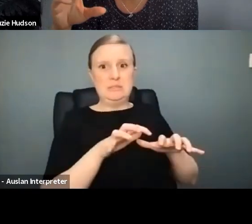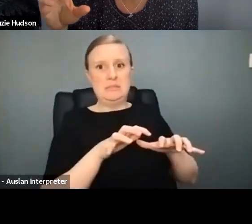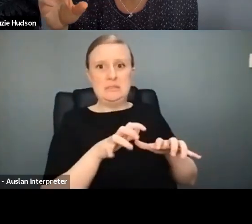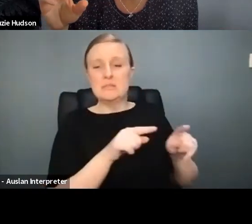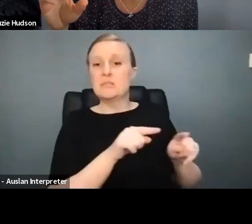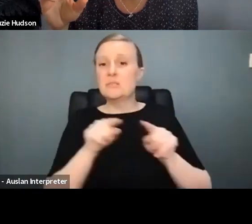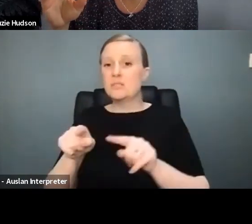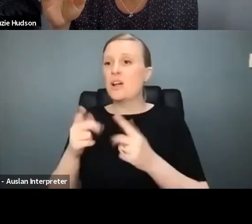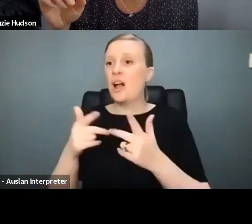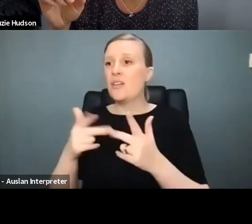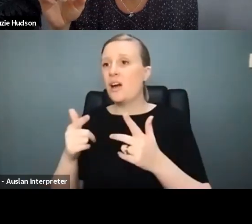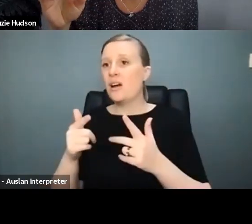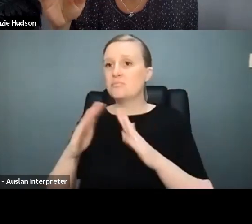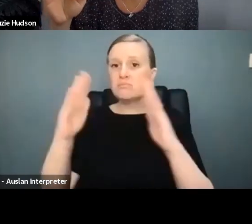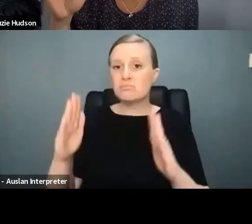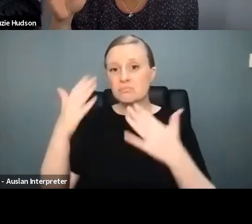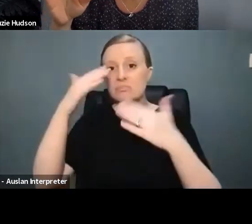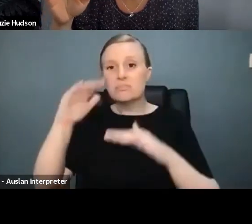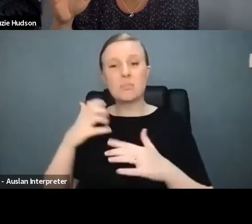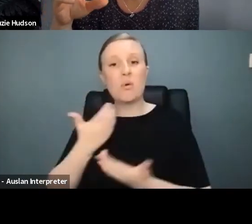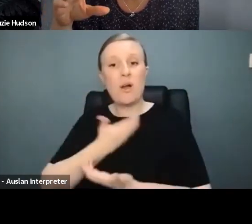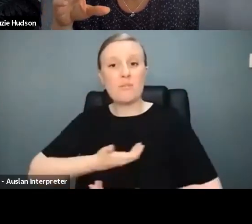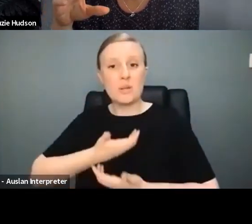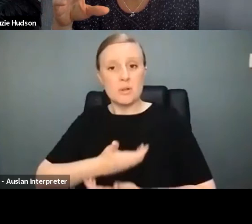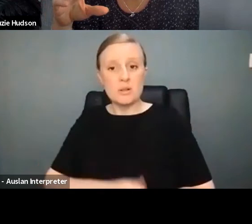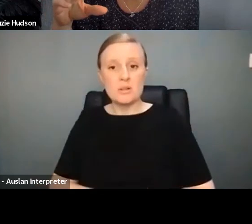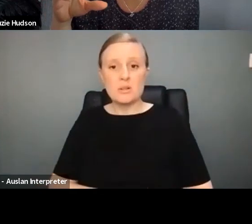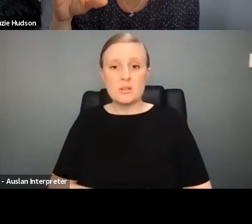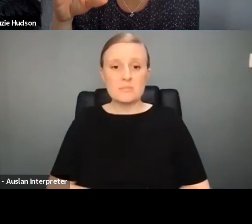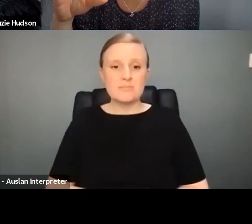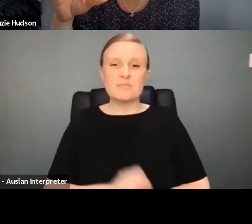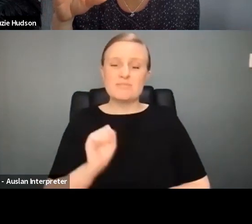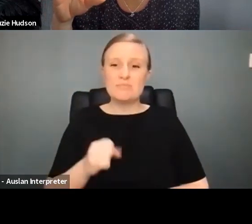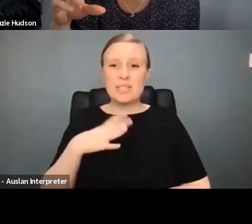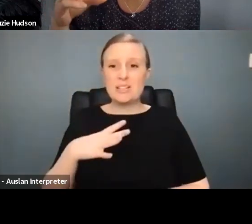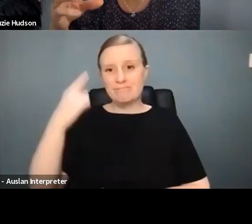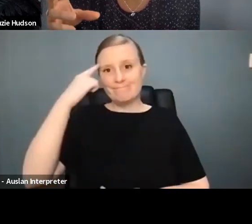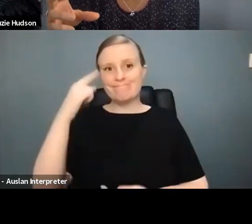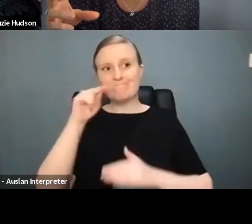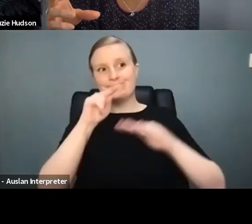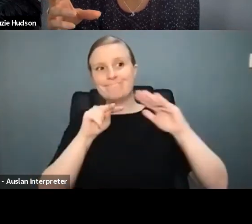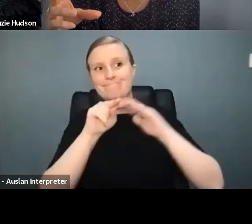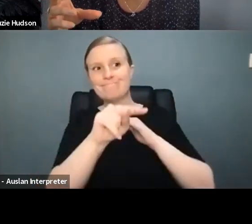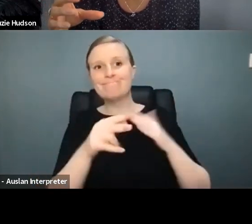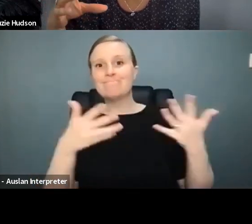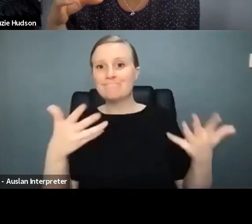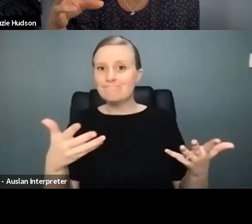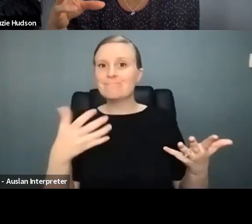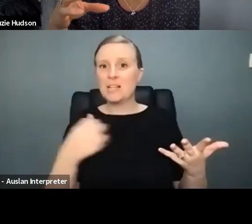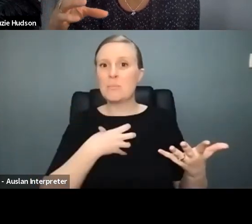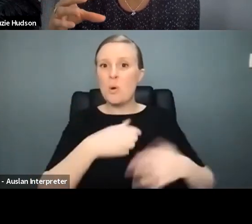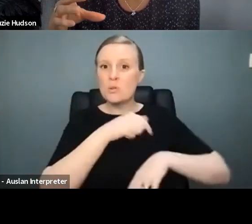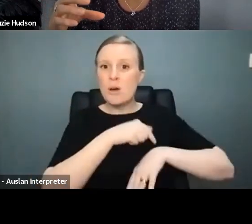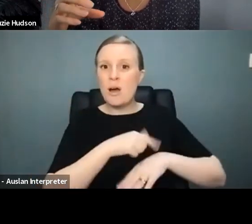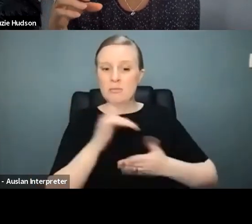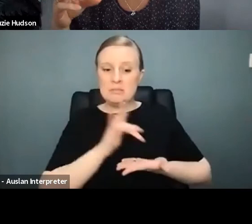that longer trajectory, and therefore some other services being able to tailor their programs so that people can